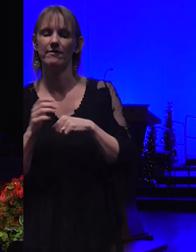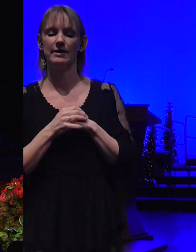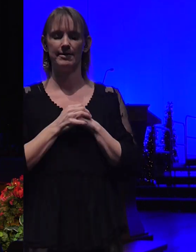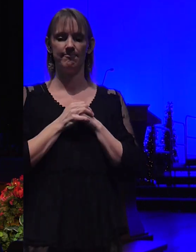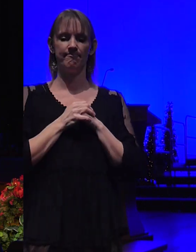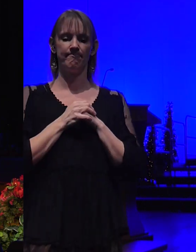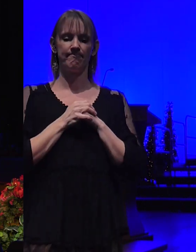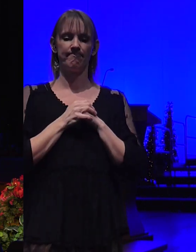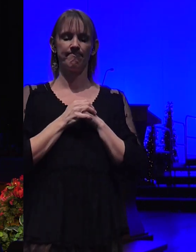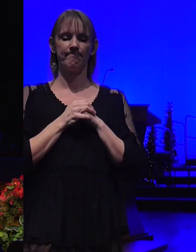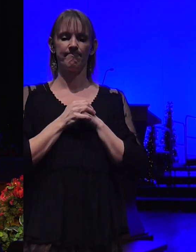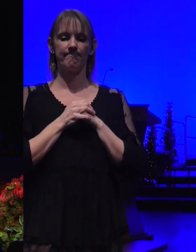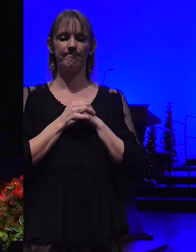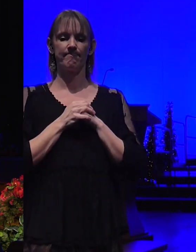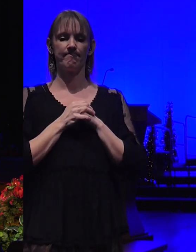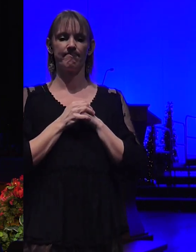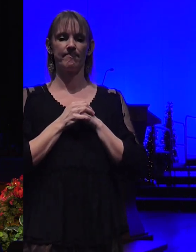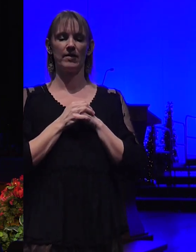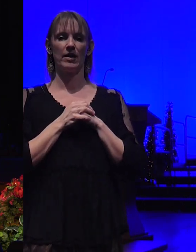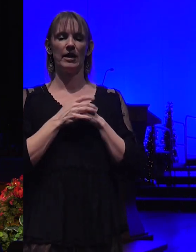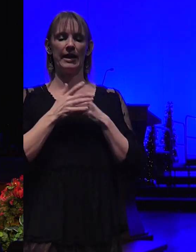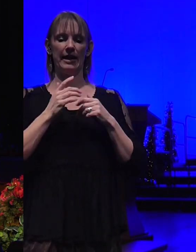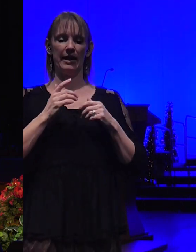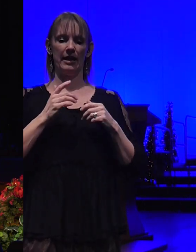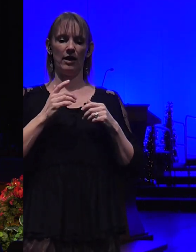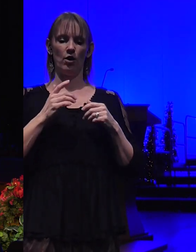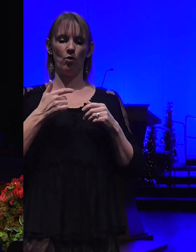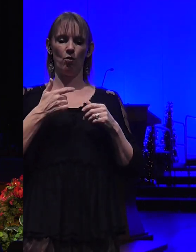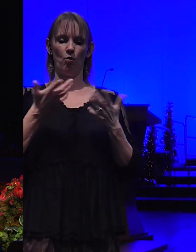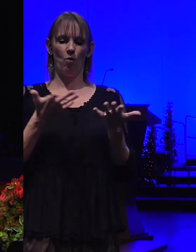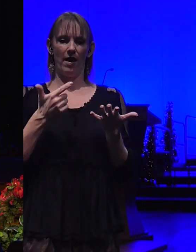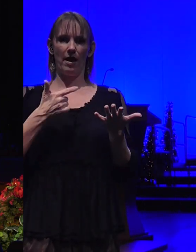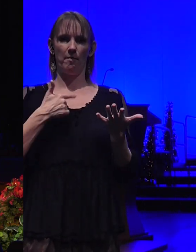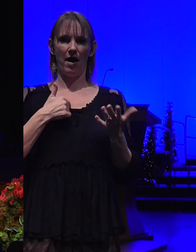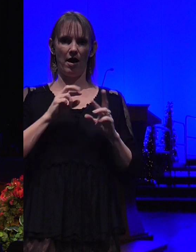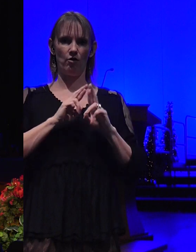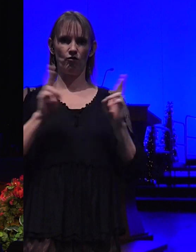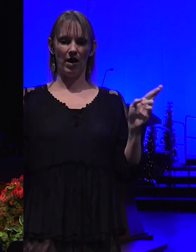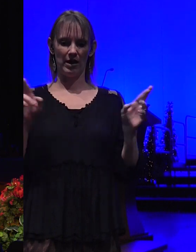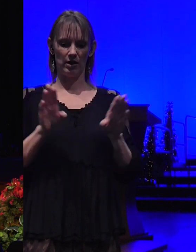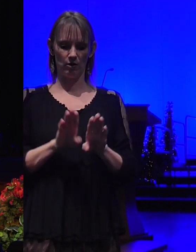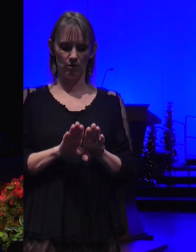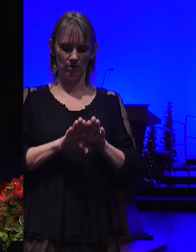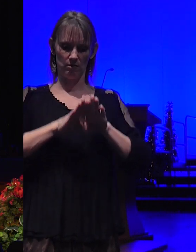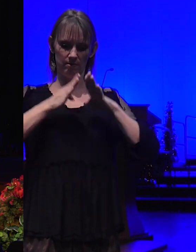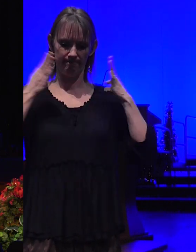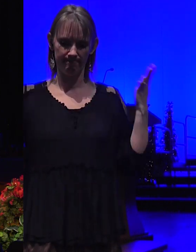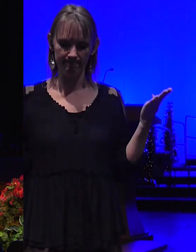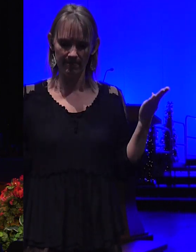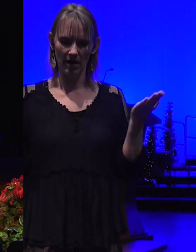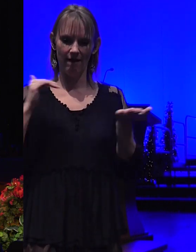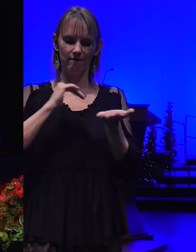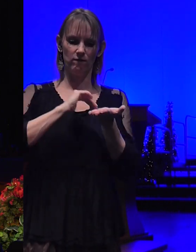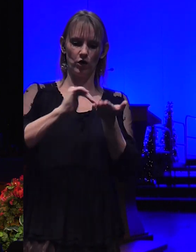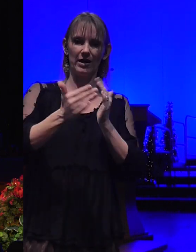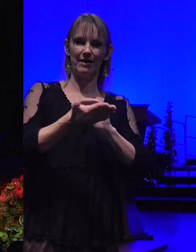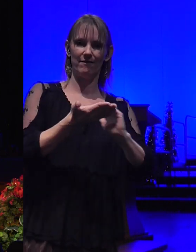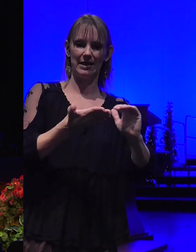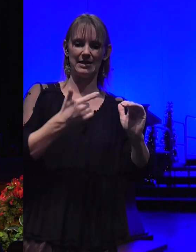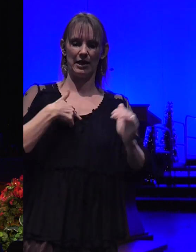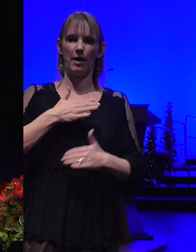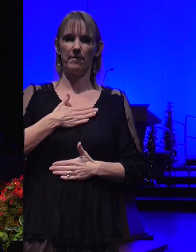what gift am I willing and ready to unwrap of forgiveness? What gift of